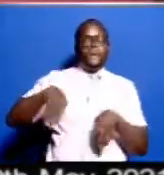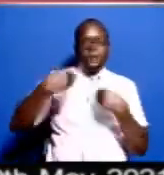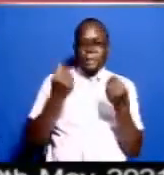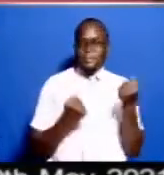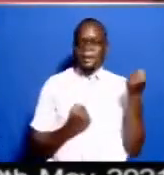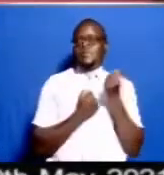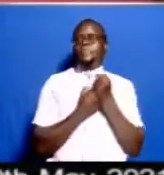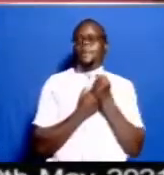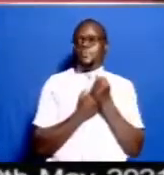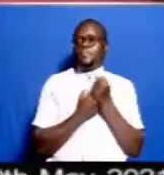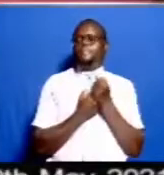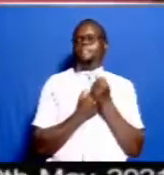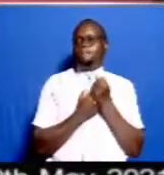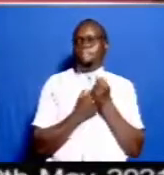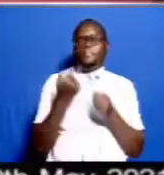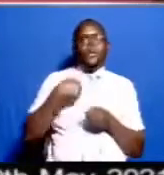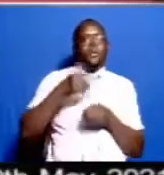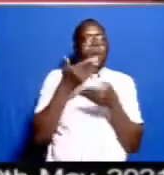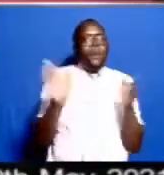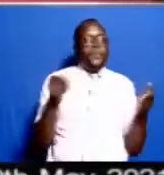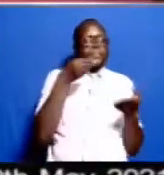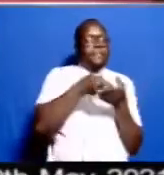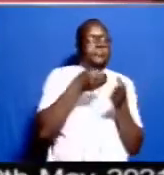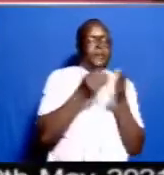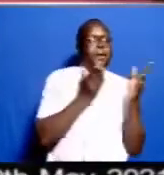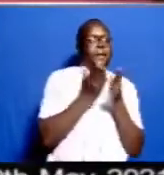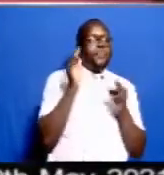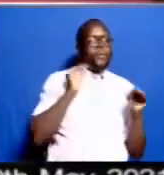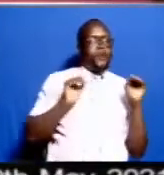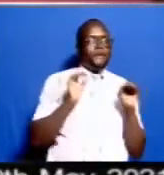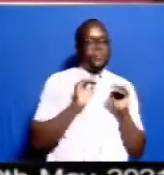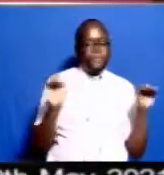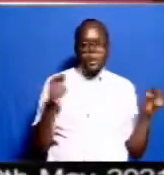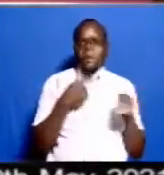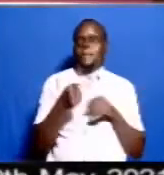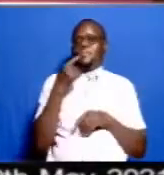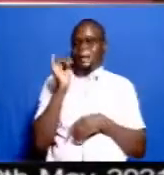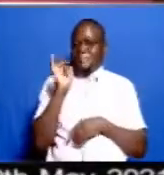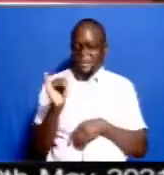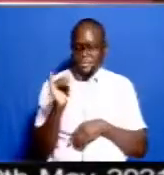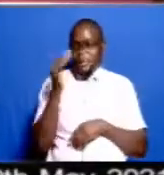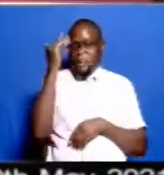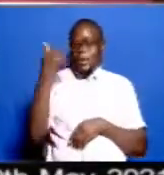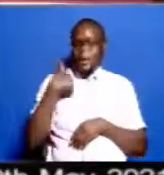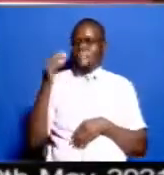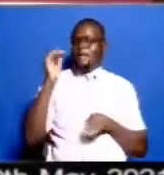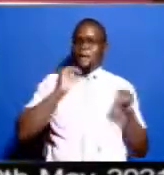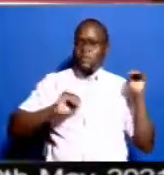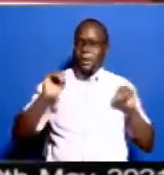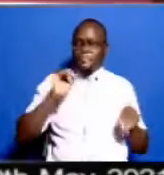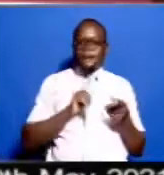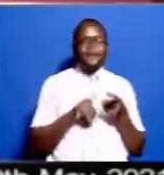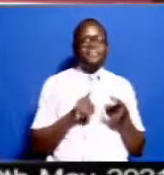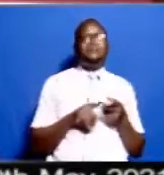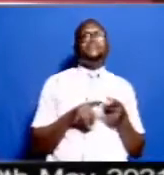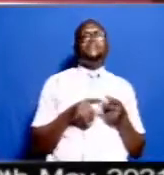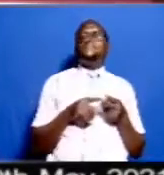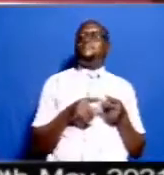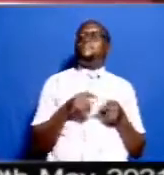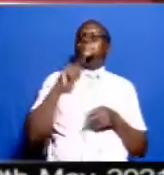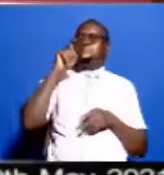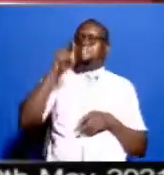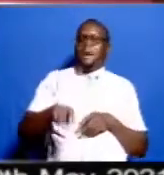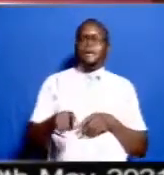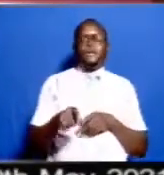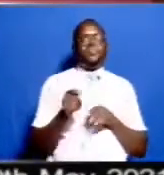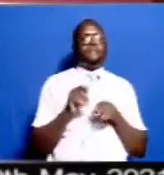this airline, that we are not losing this money through corruption. But to say that because there has been corruption and because it's been bailed out, we should actually